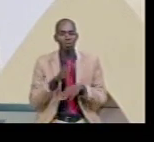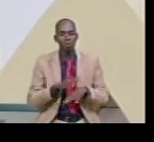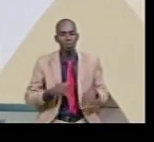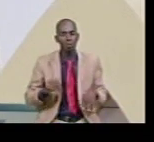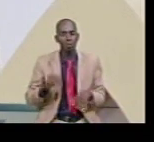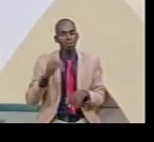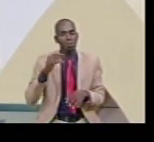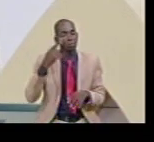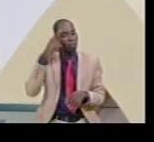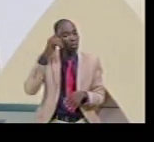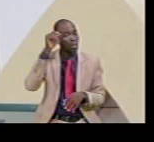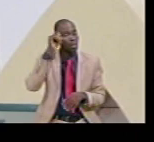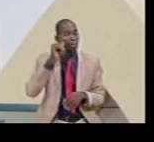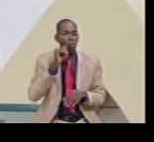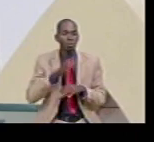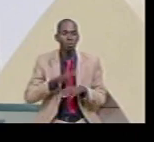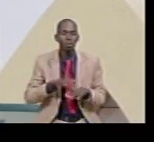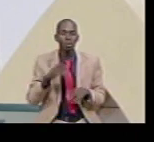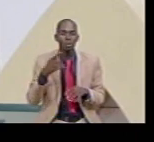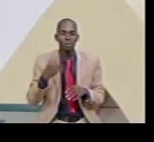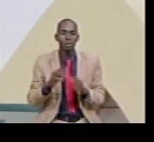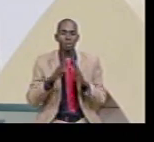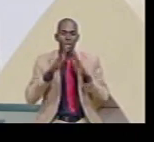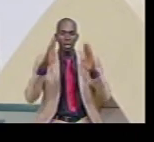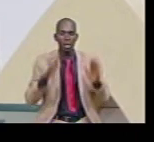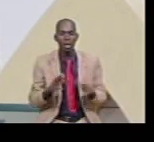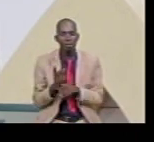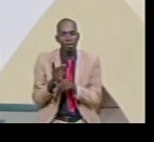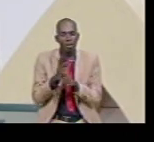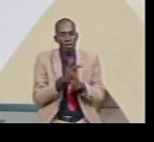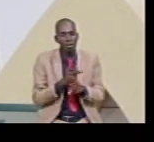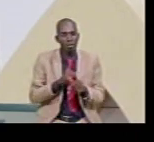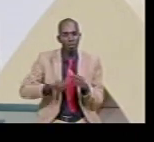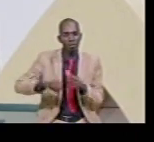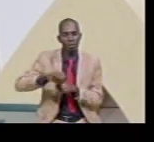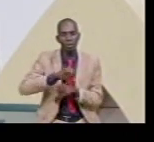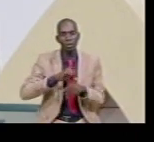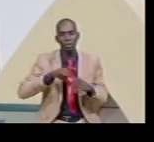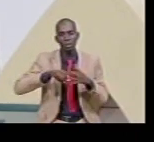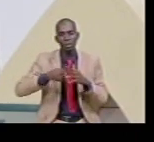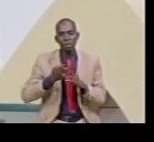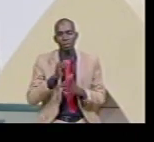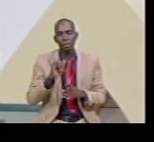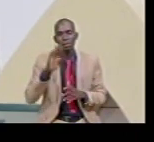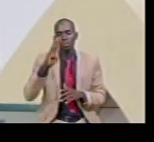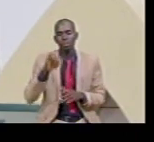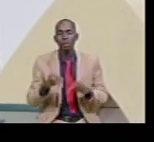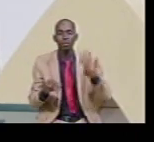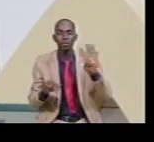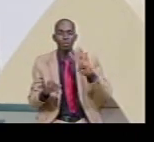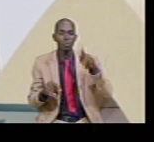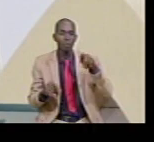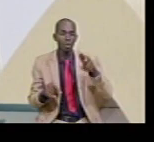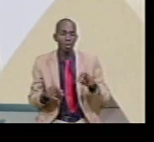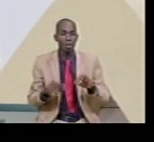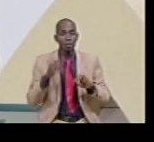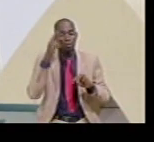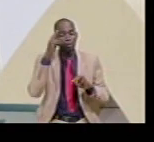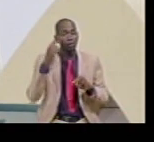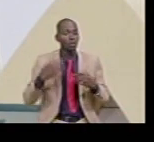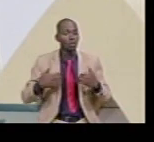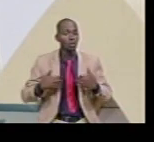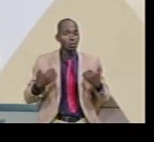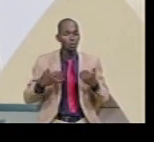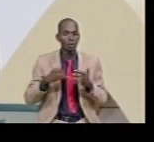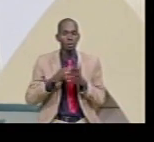by 4 p.m. For the youth, the student home success fellowship by 3